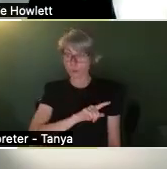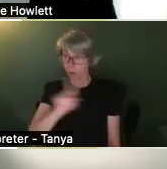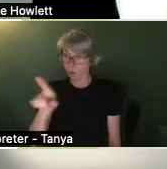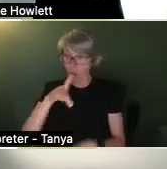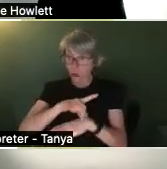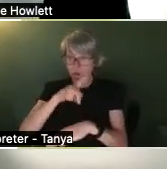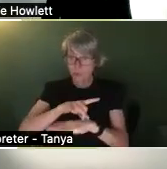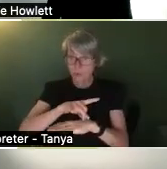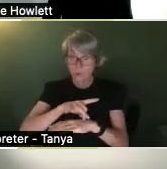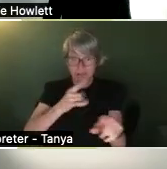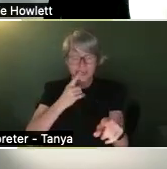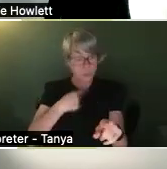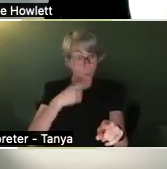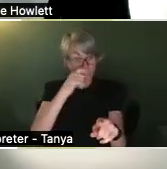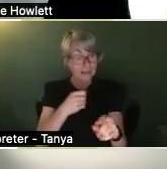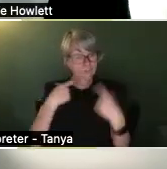I did not know that.